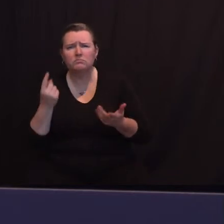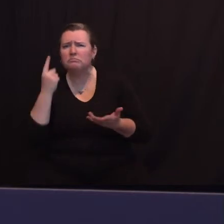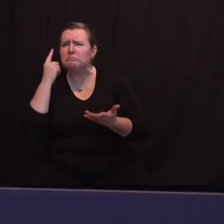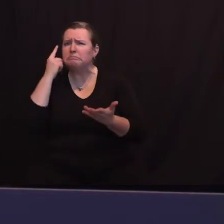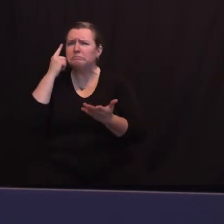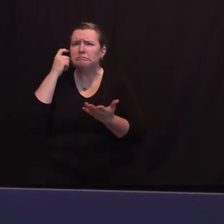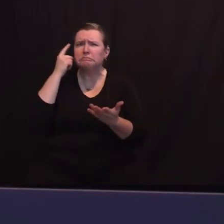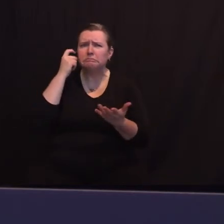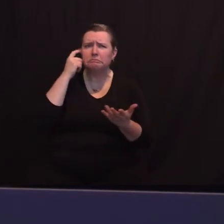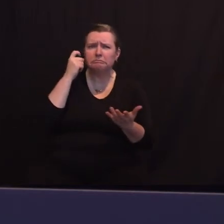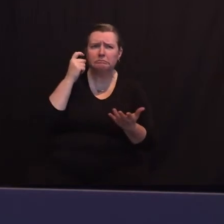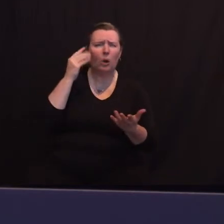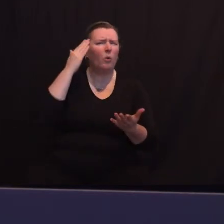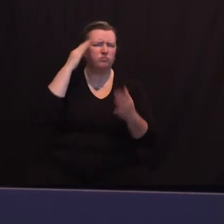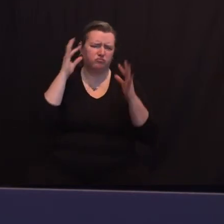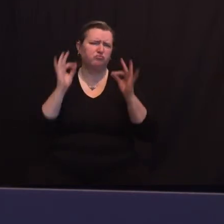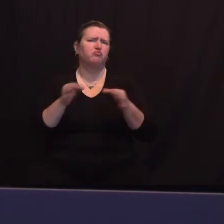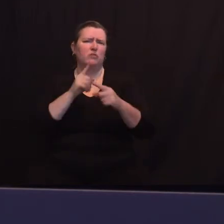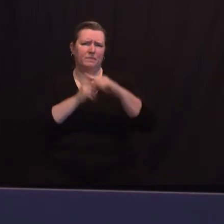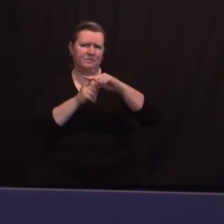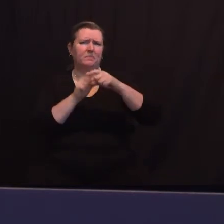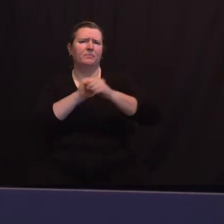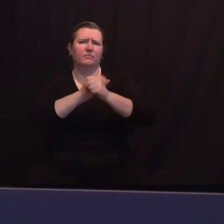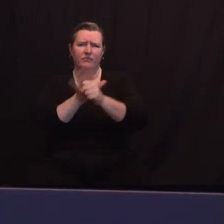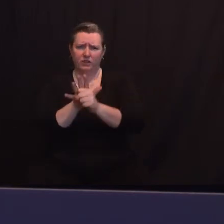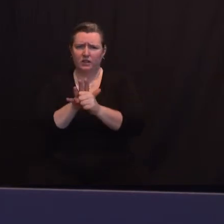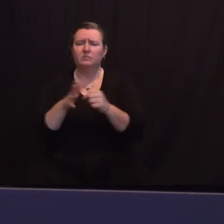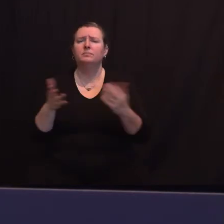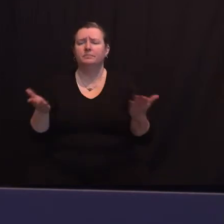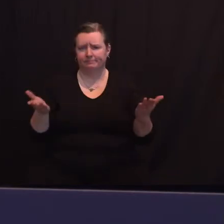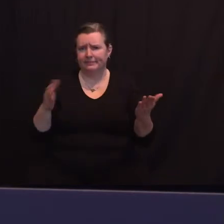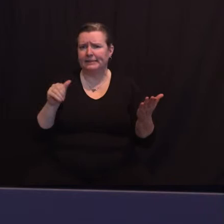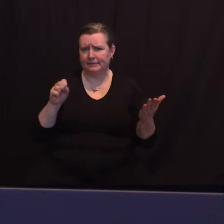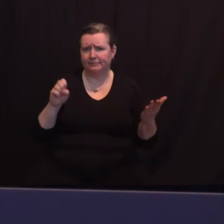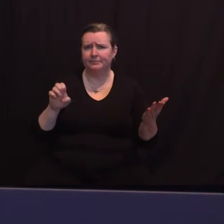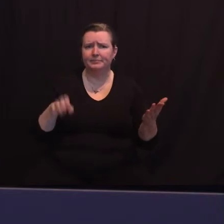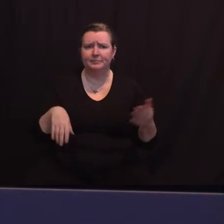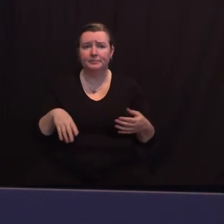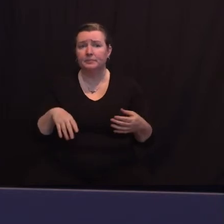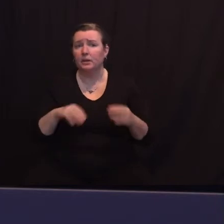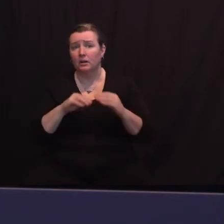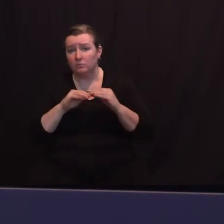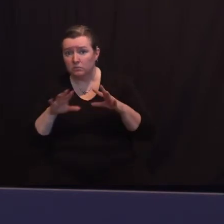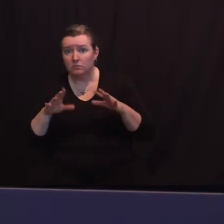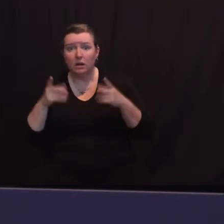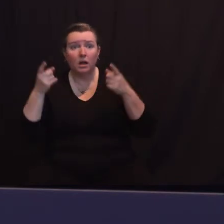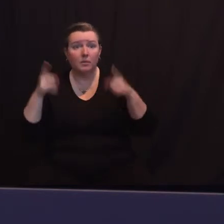known positive cases among students in schools and outbreaks identified in schools.